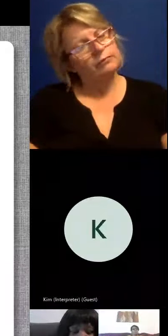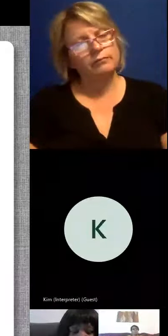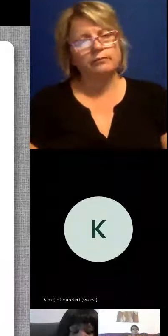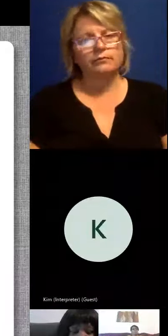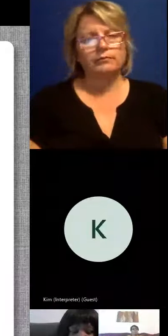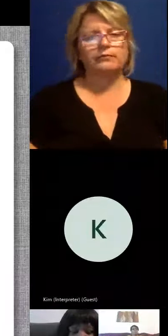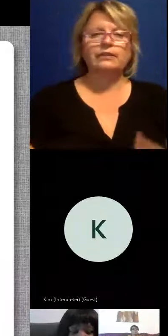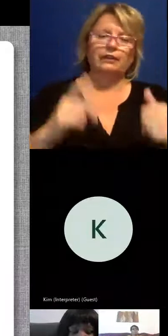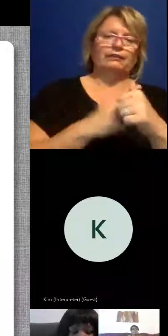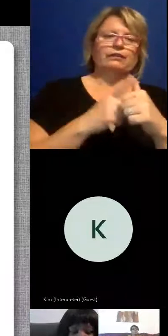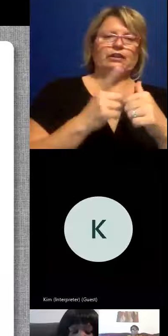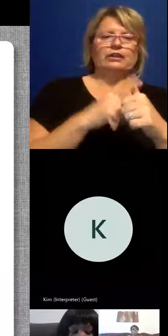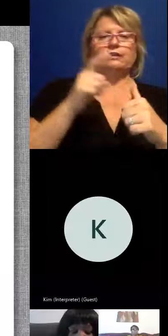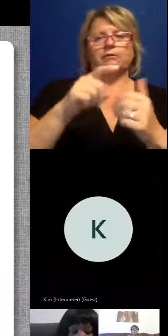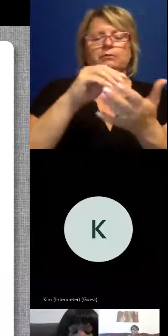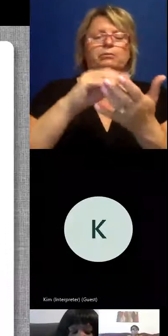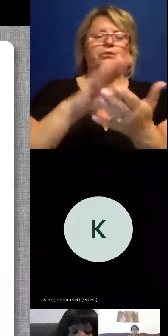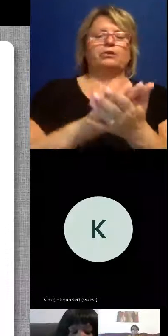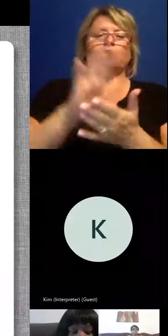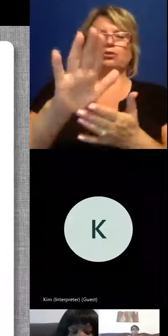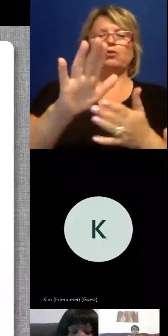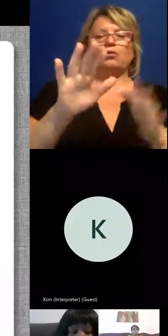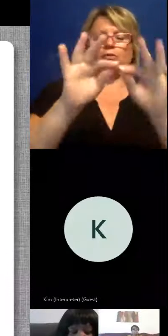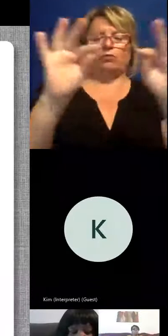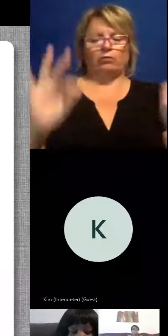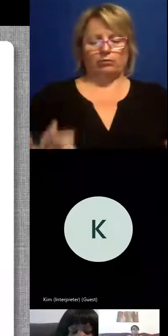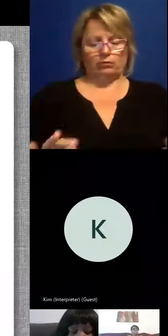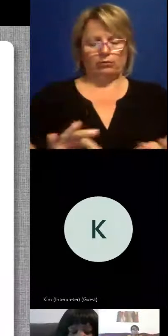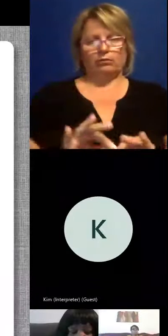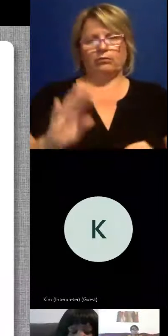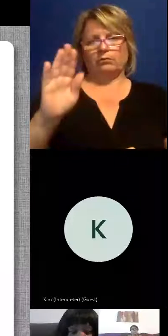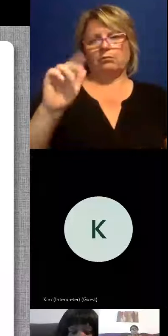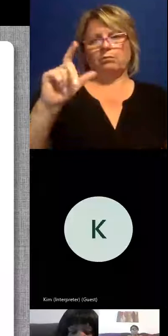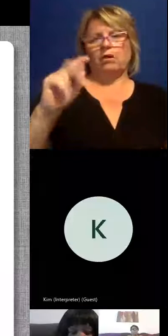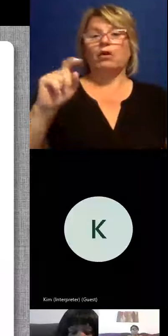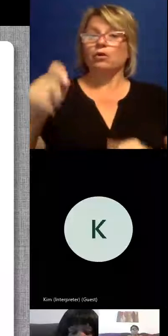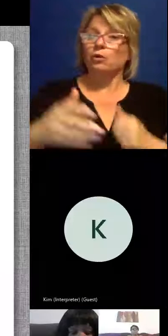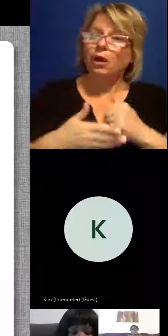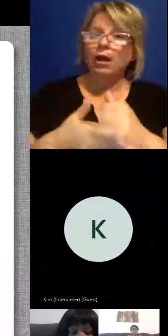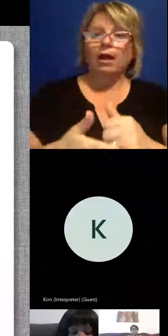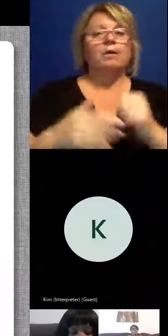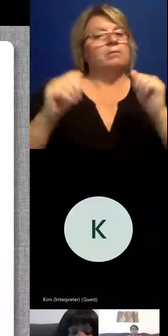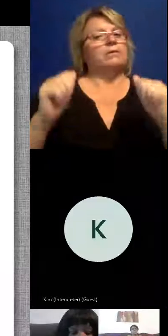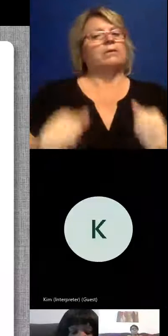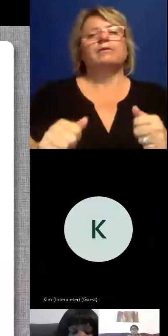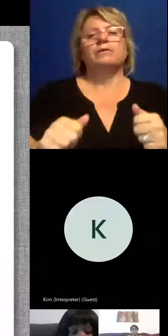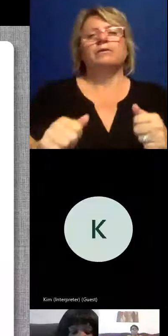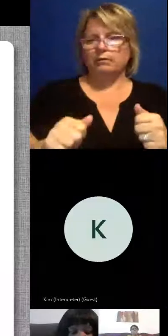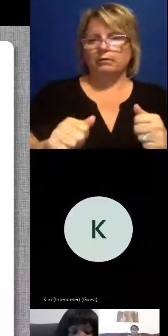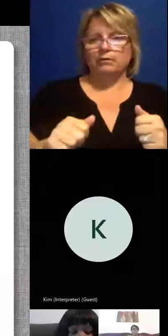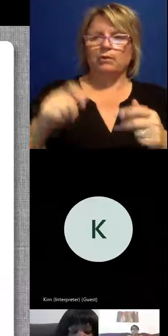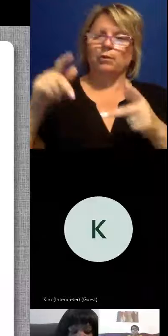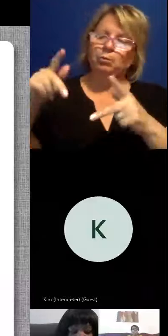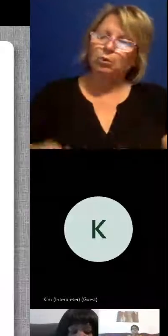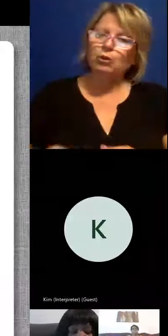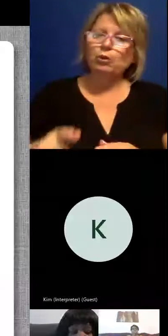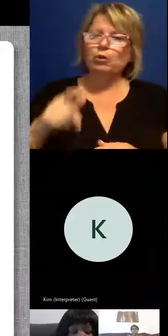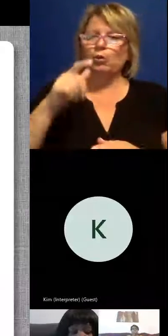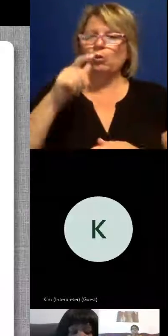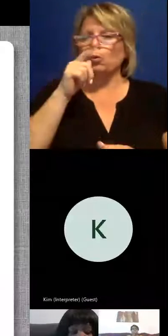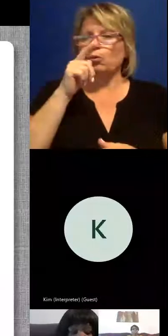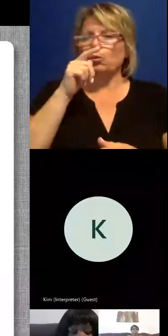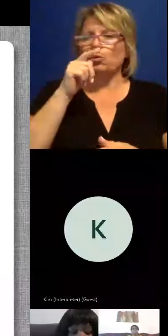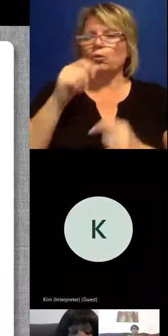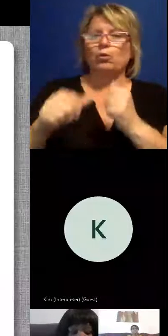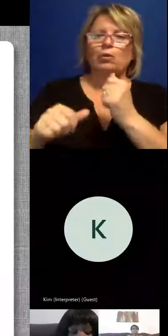First, you must mark your ballot. You can get assistance with this either from a person or by